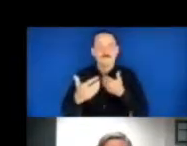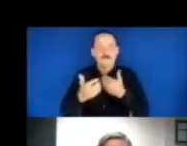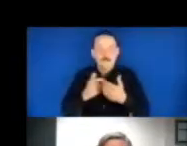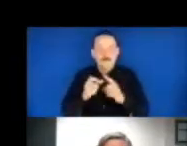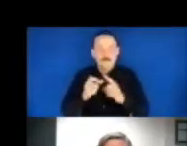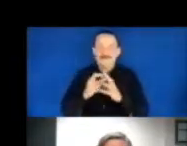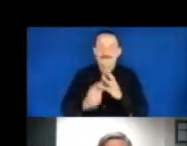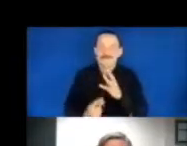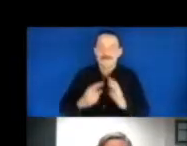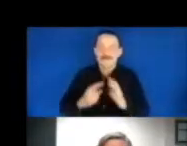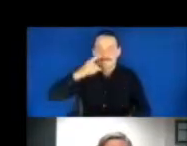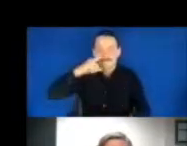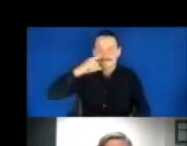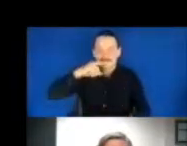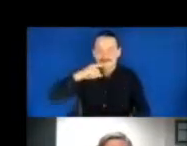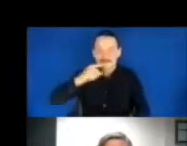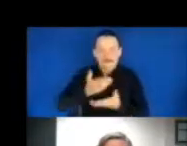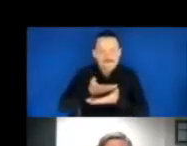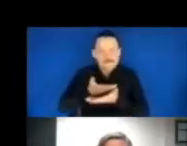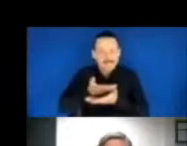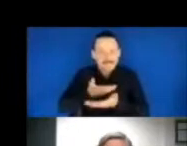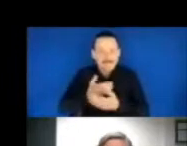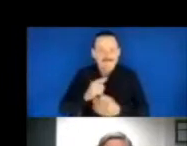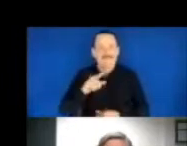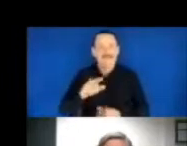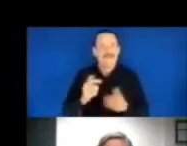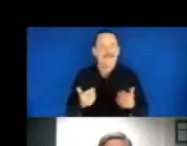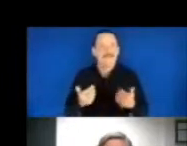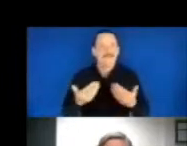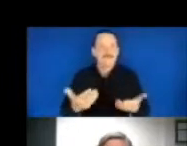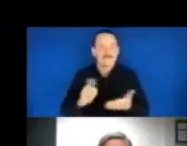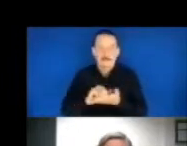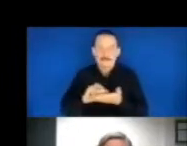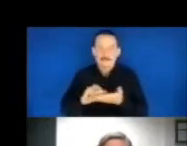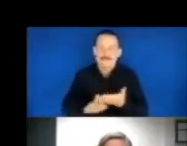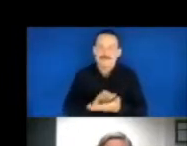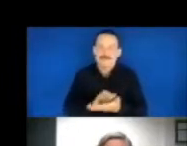most appropriate advice and information for your situation.